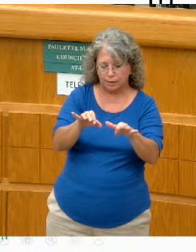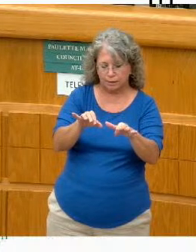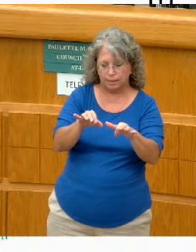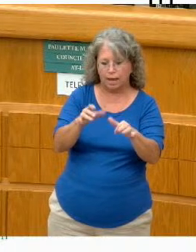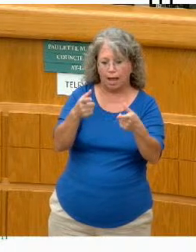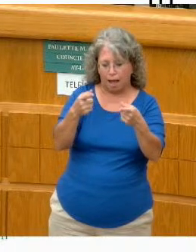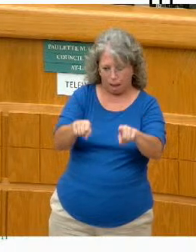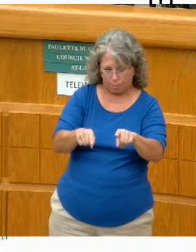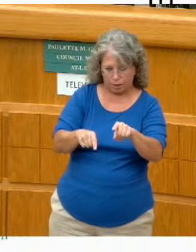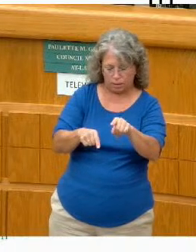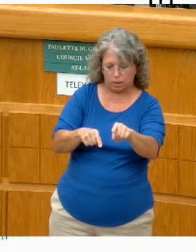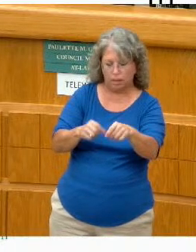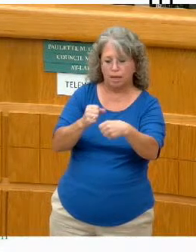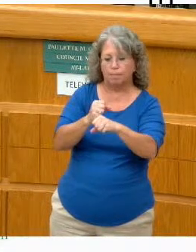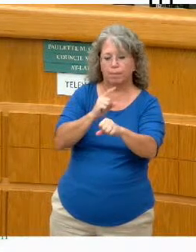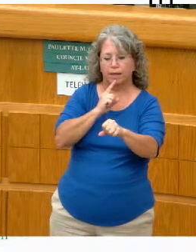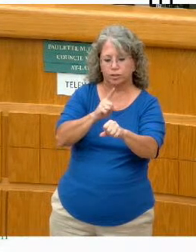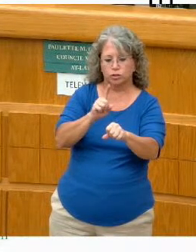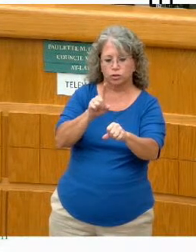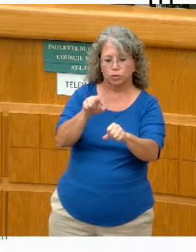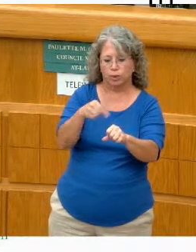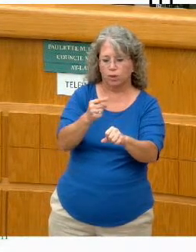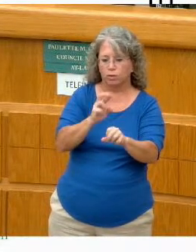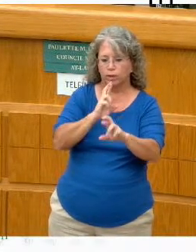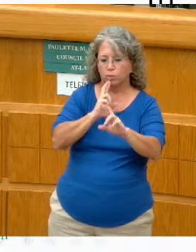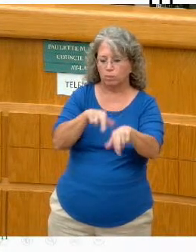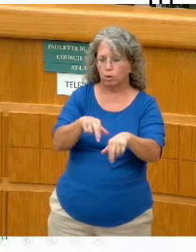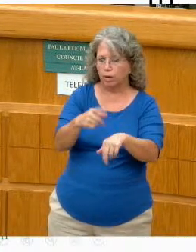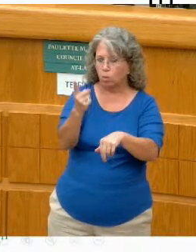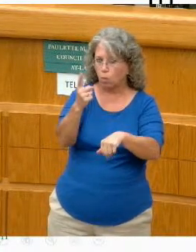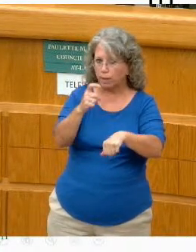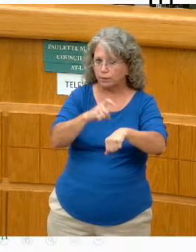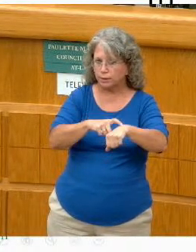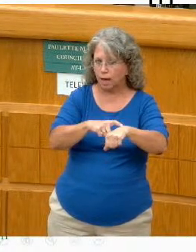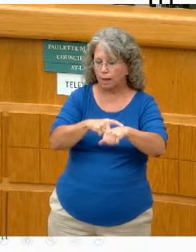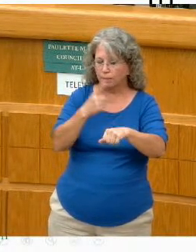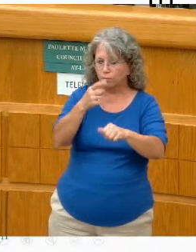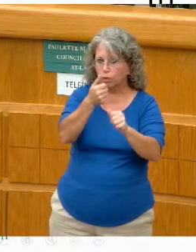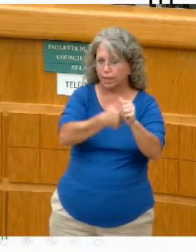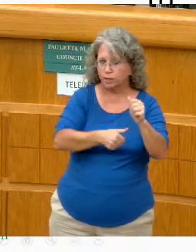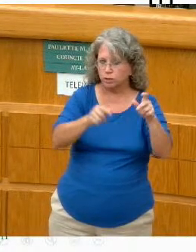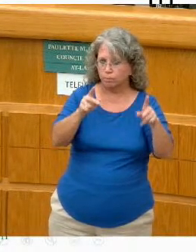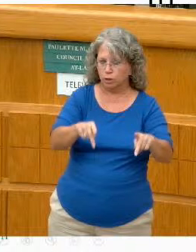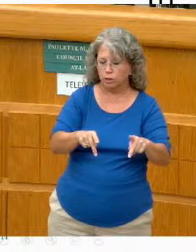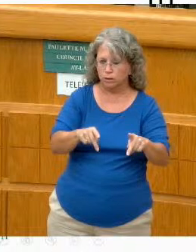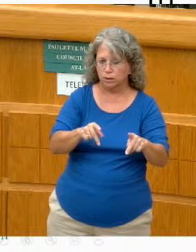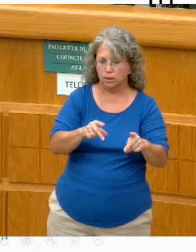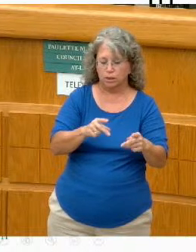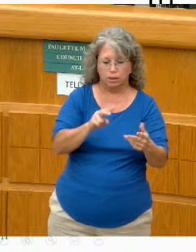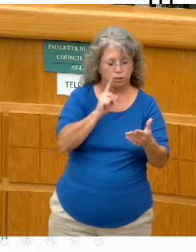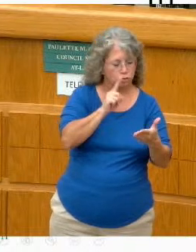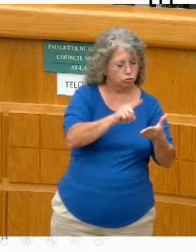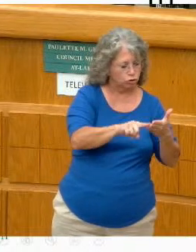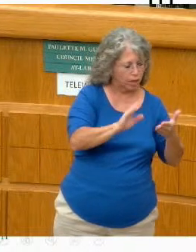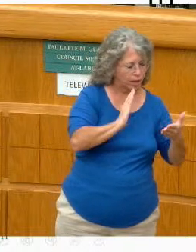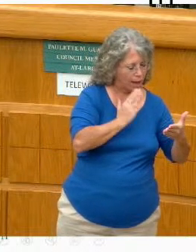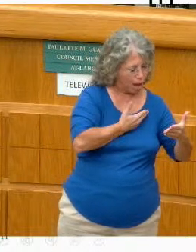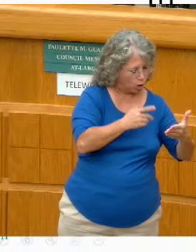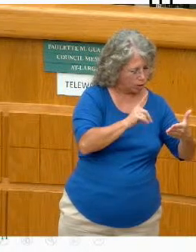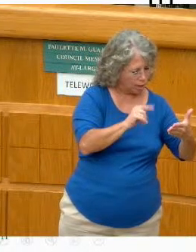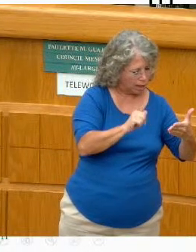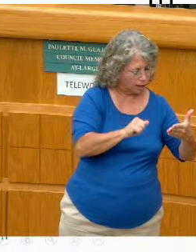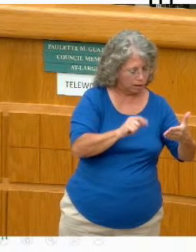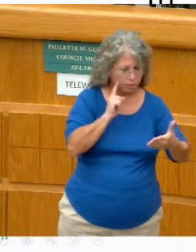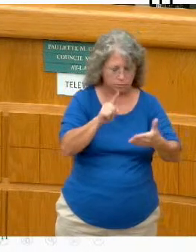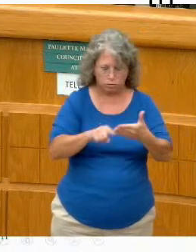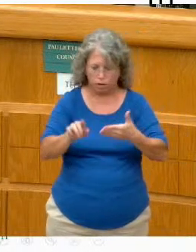only recording one test per person. And in doing that, our data here in the coastal bend is a little bit different than